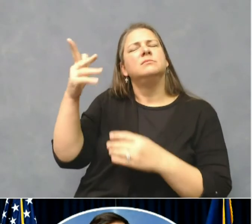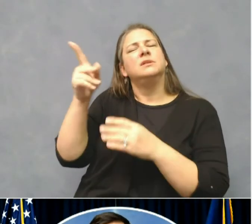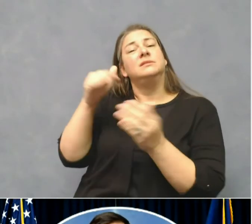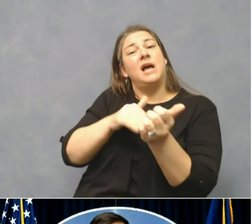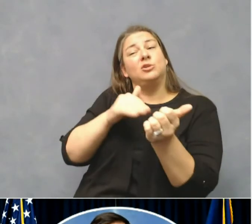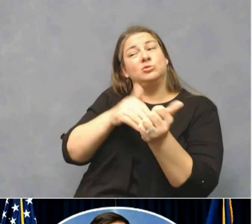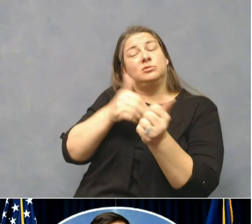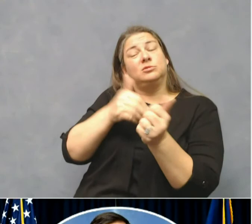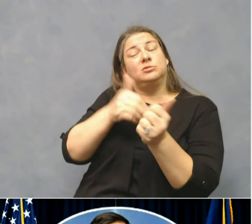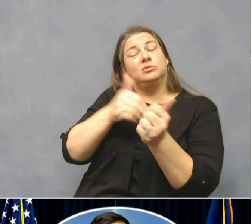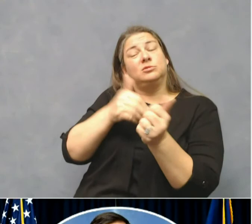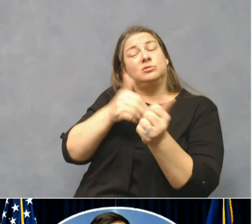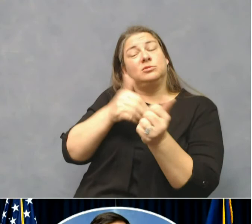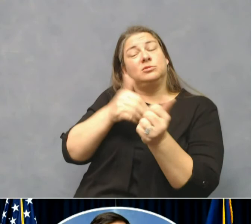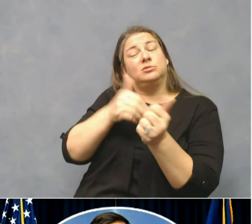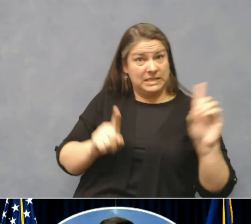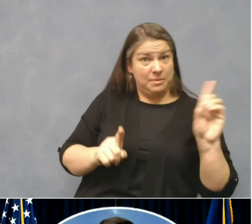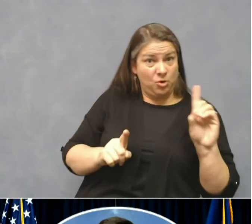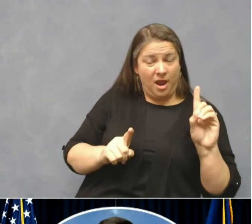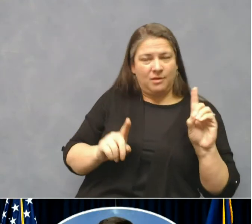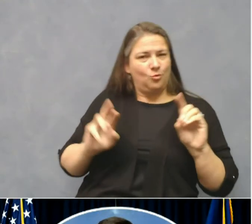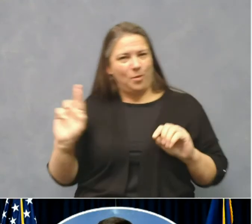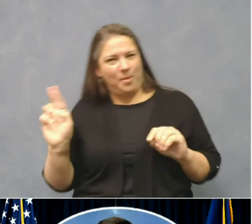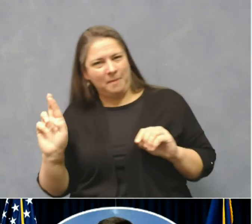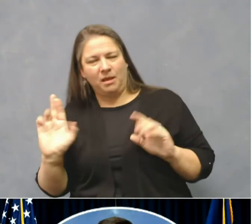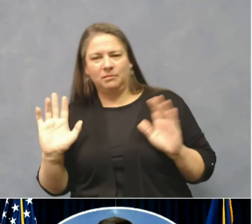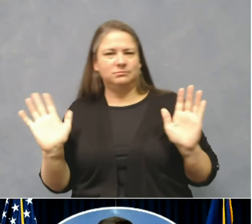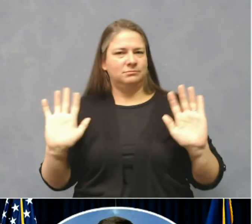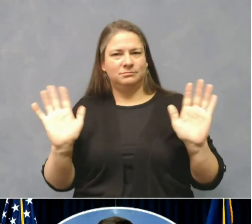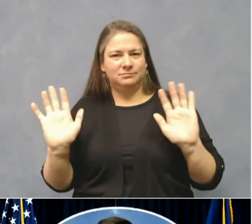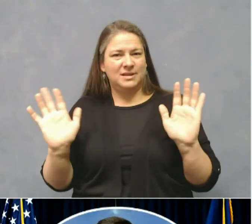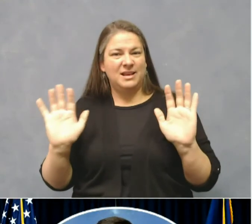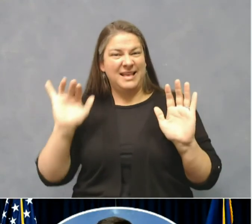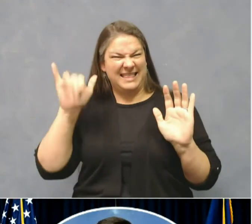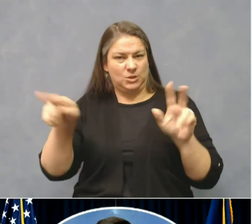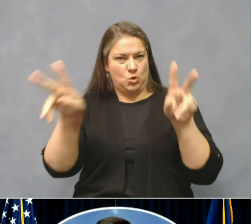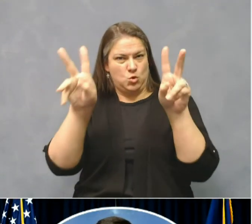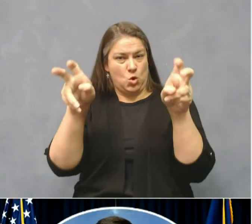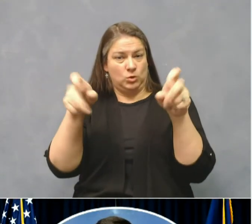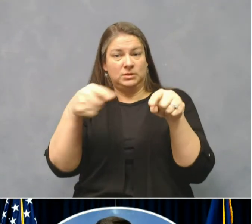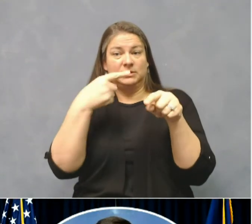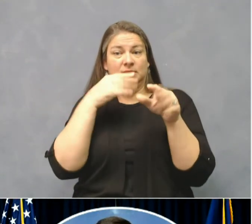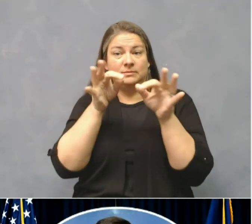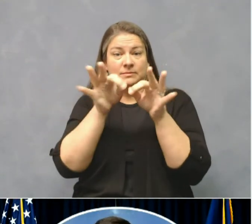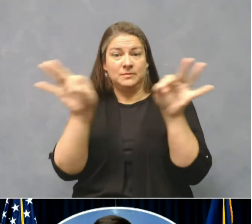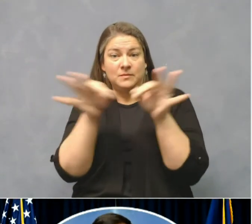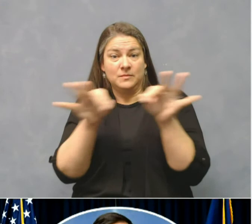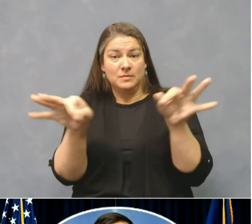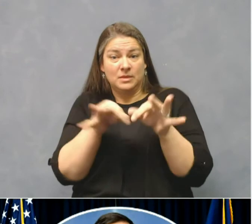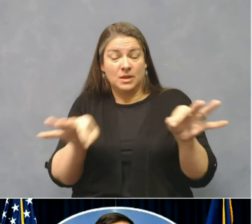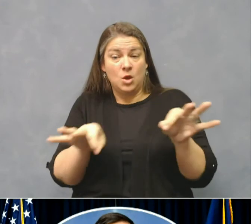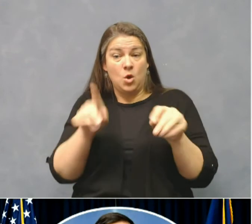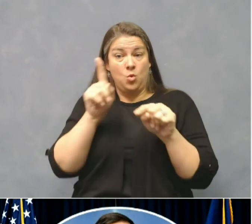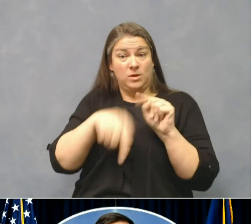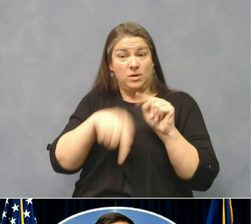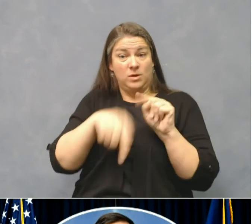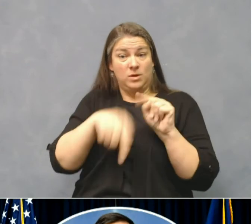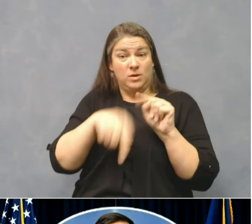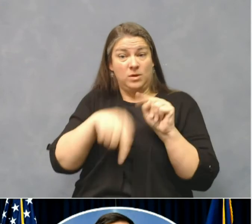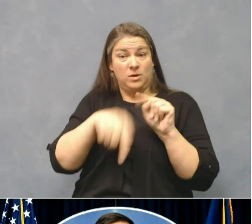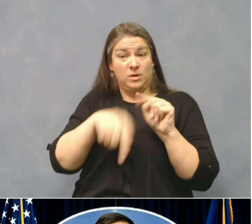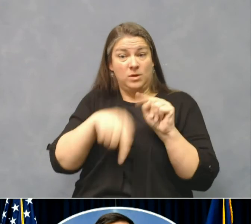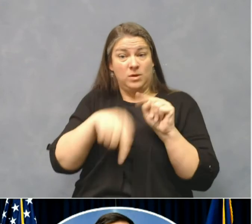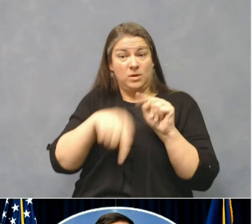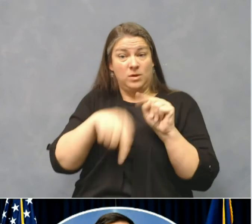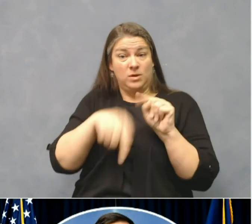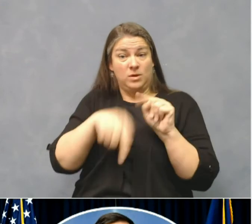different party than placed by the governor, should result in a rapid decrease in transmission if compliance.